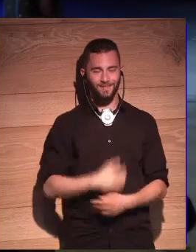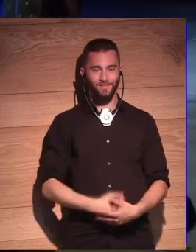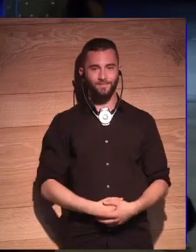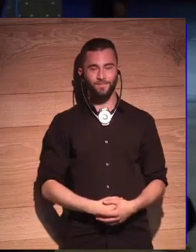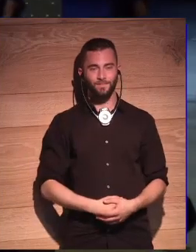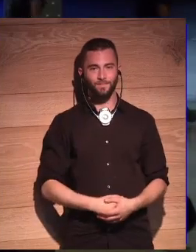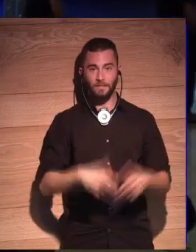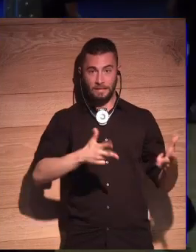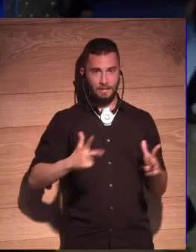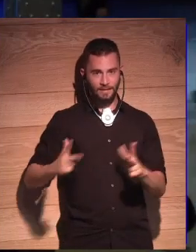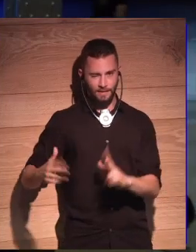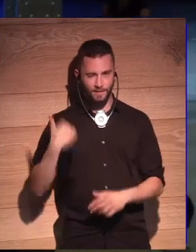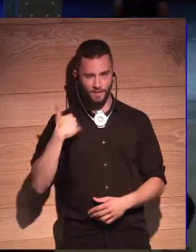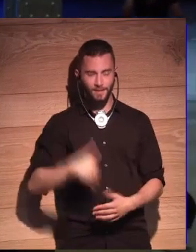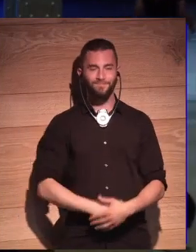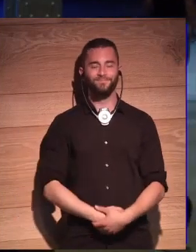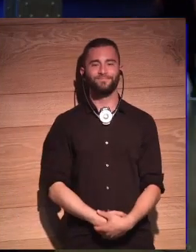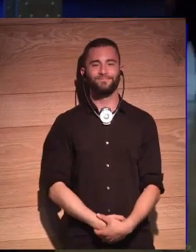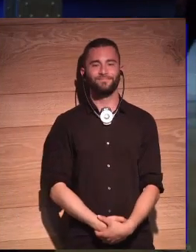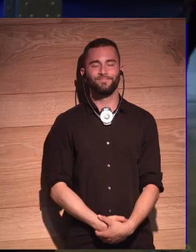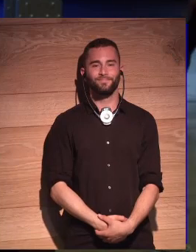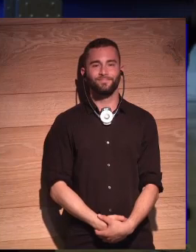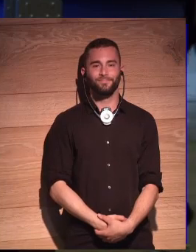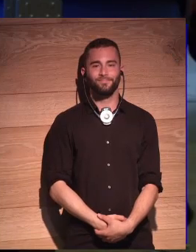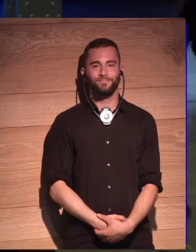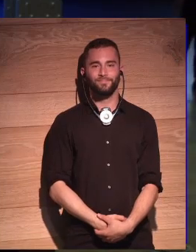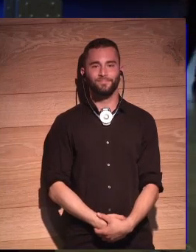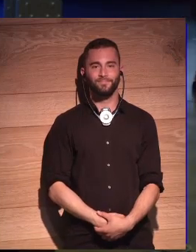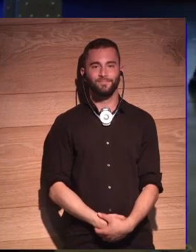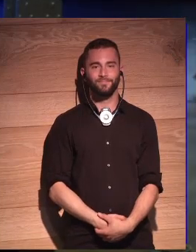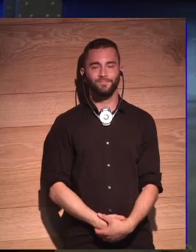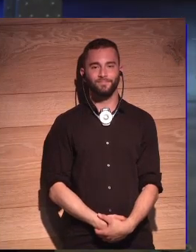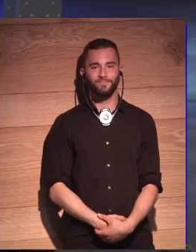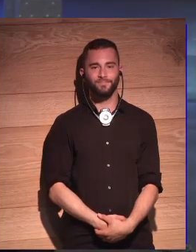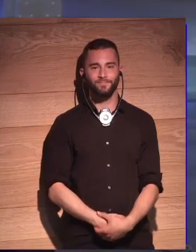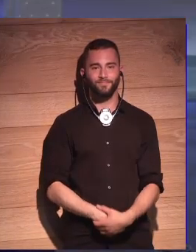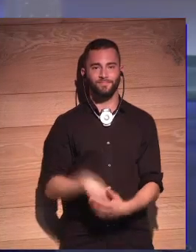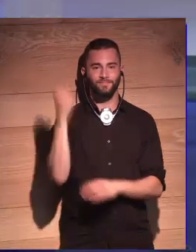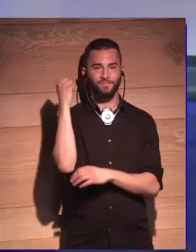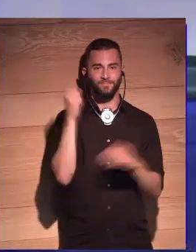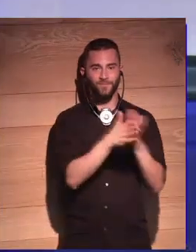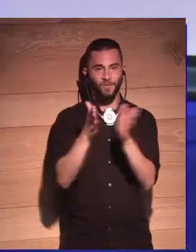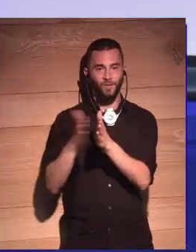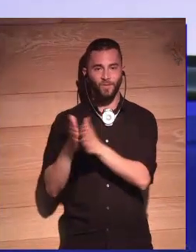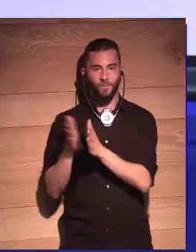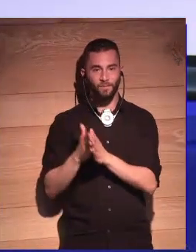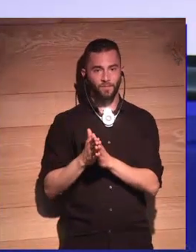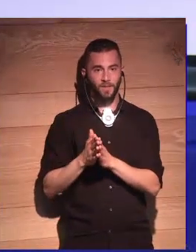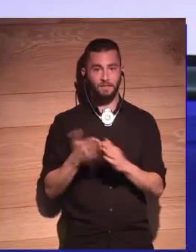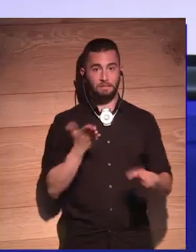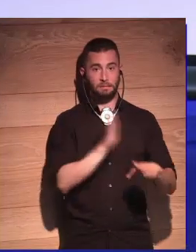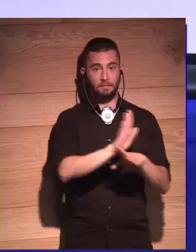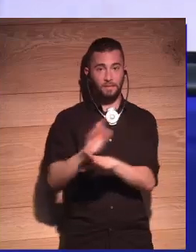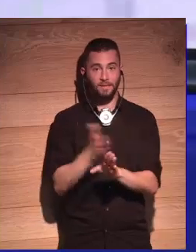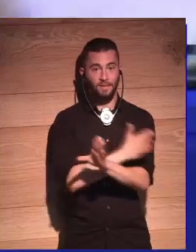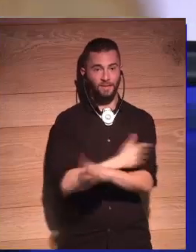it possible for you to join us in the workshop tomorrow. Well, before I introduce the members